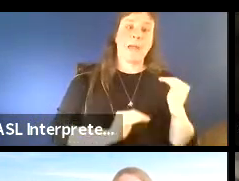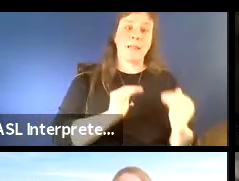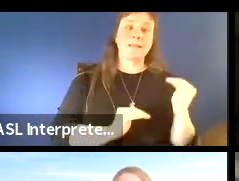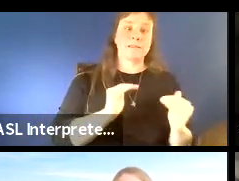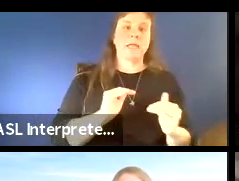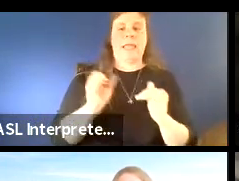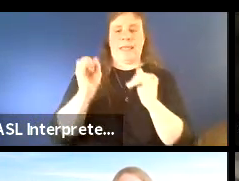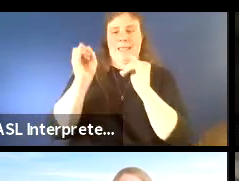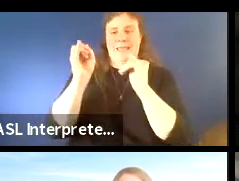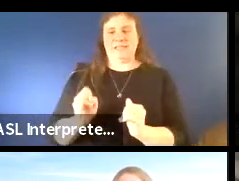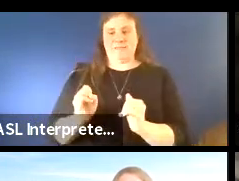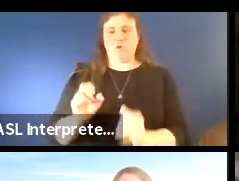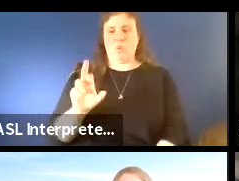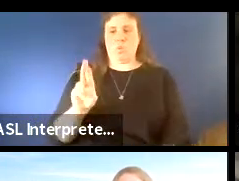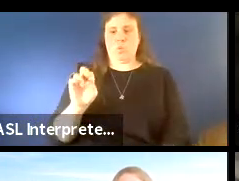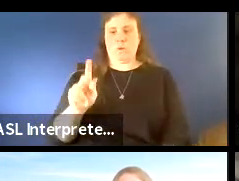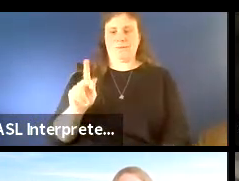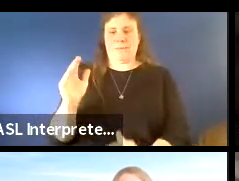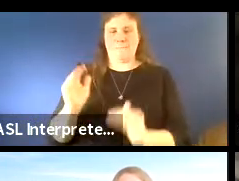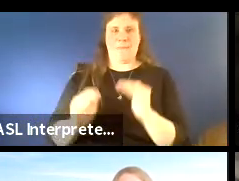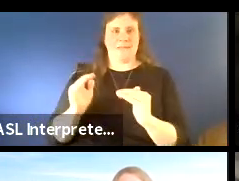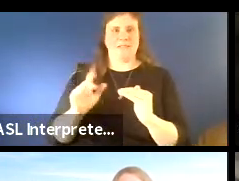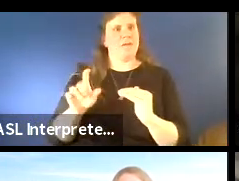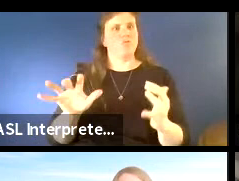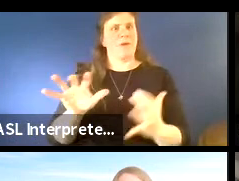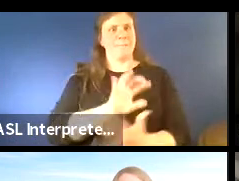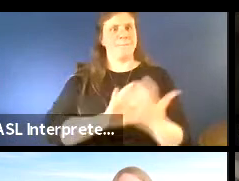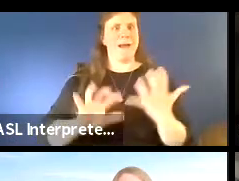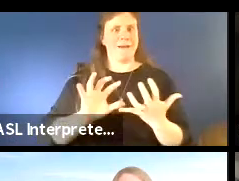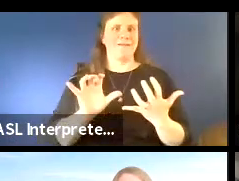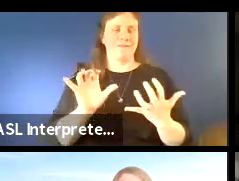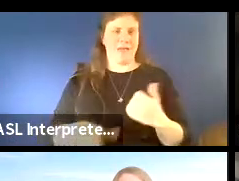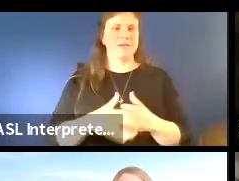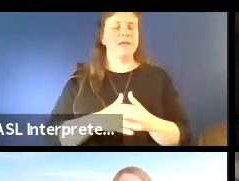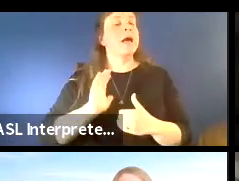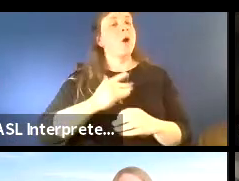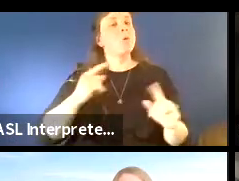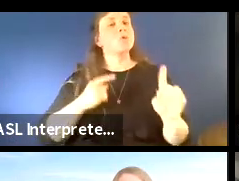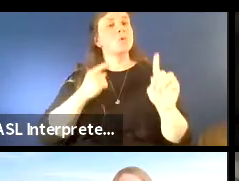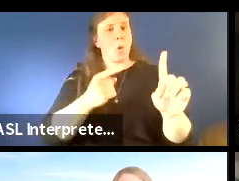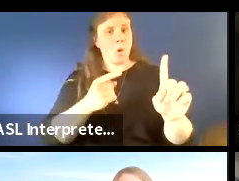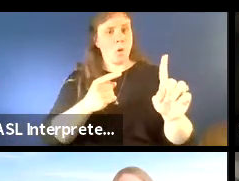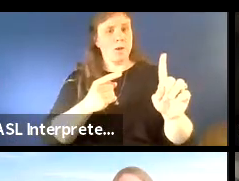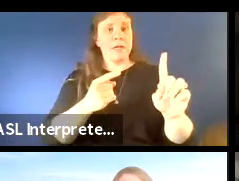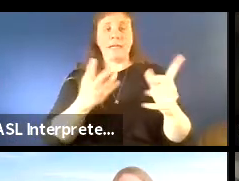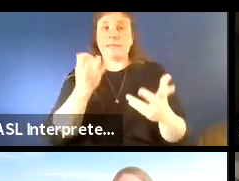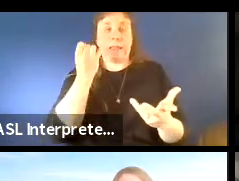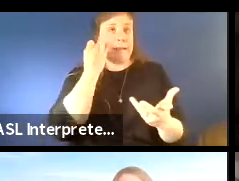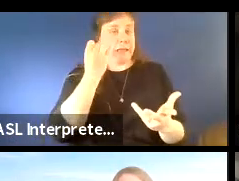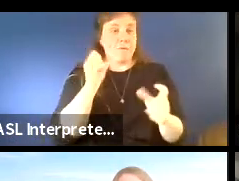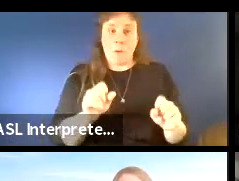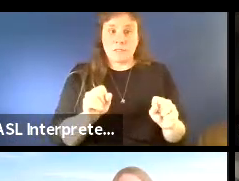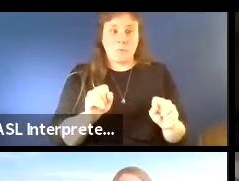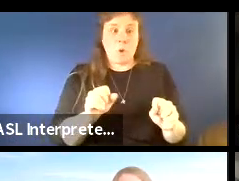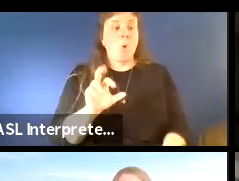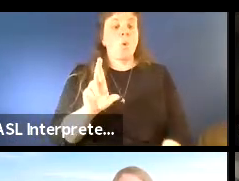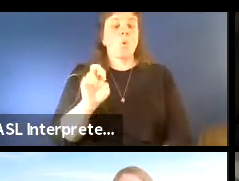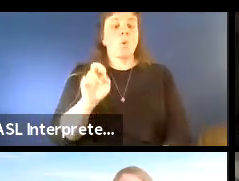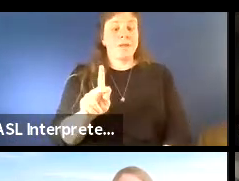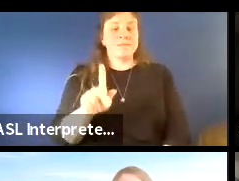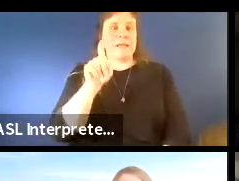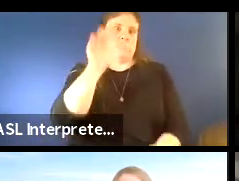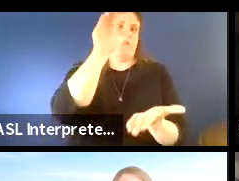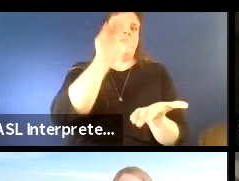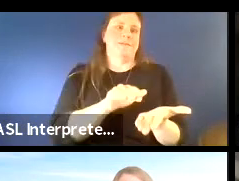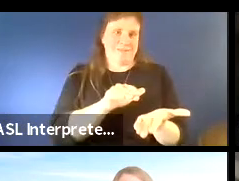And I think that the goal is to ensure that we can, wherever possible, mitigate the risks. So in some ways,